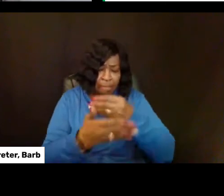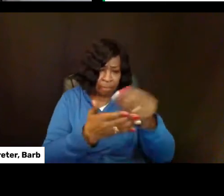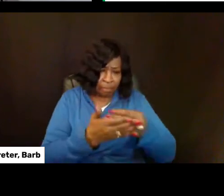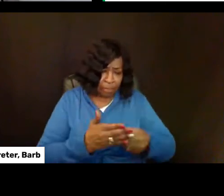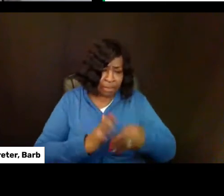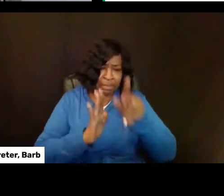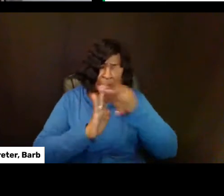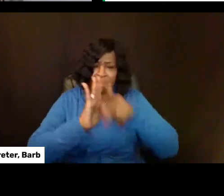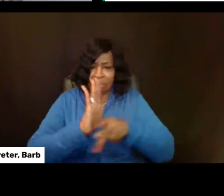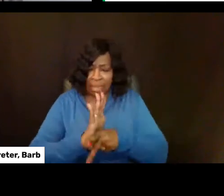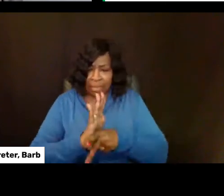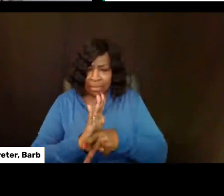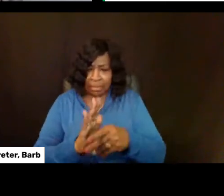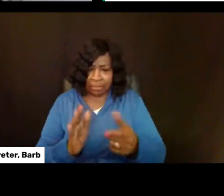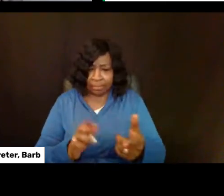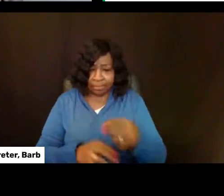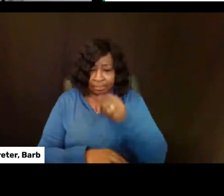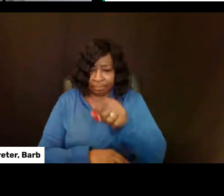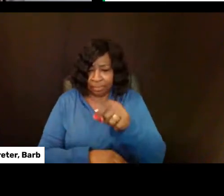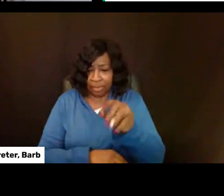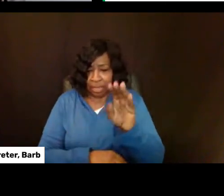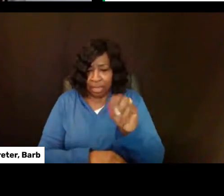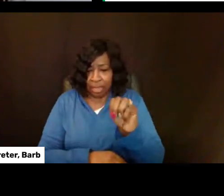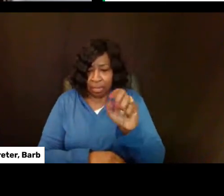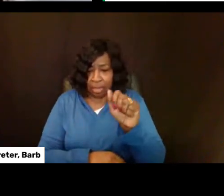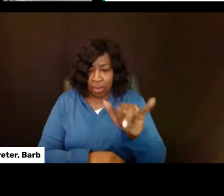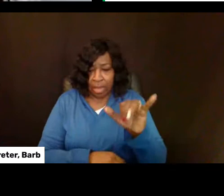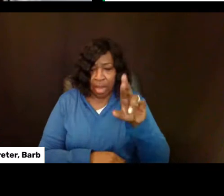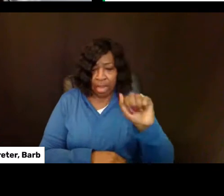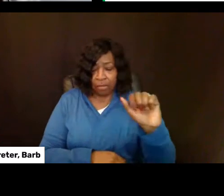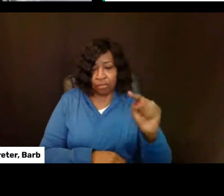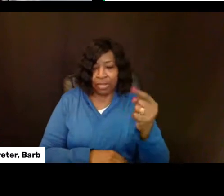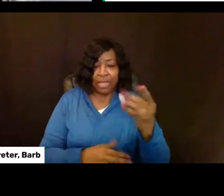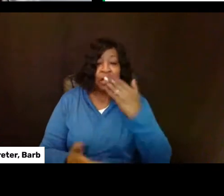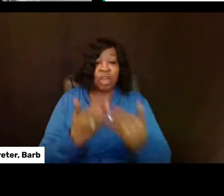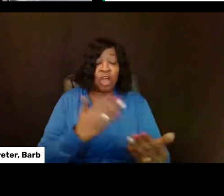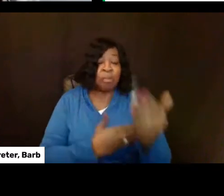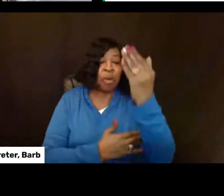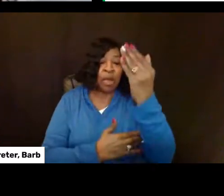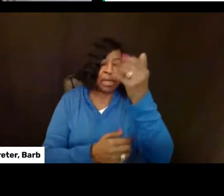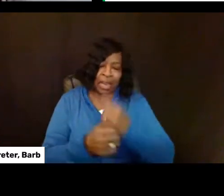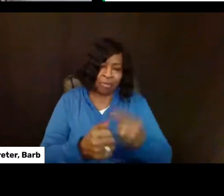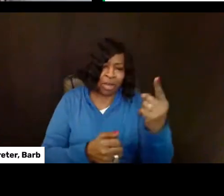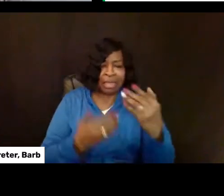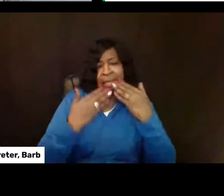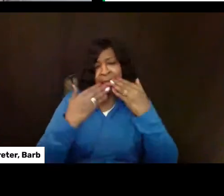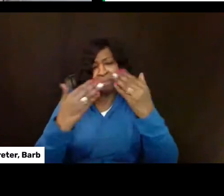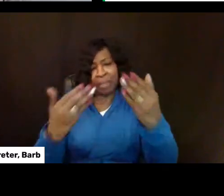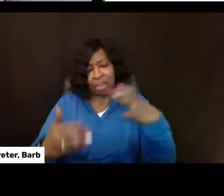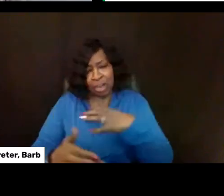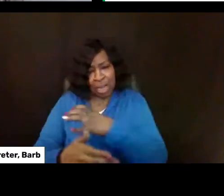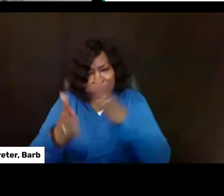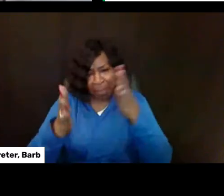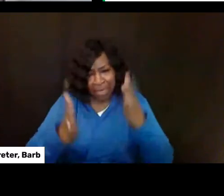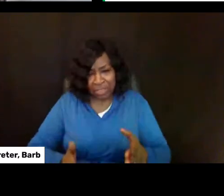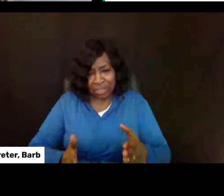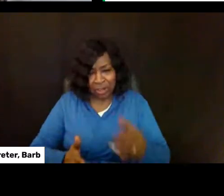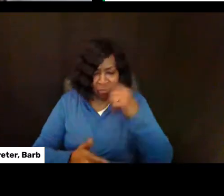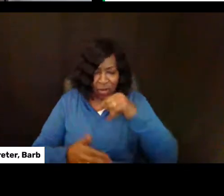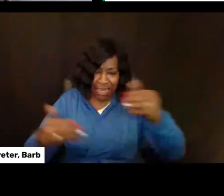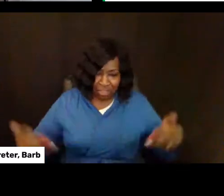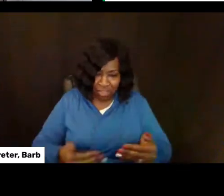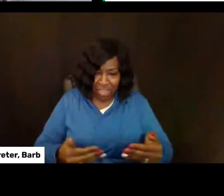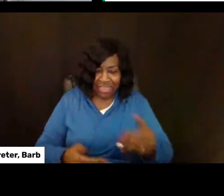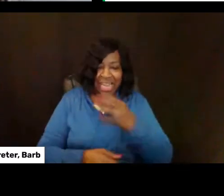I'll hand it off to Mara first. Well, good morning, everybody, and thank you, Commissioner, both for your introduction